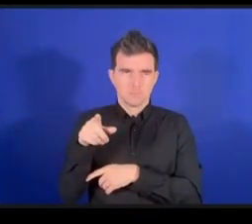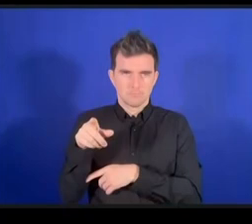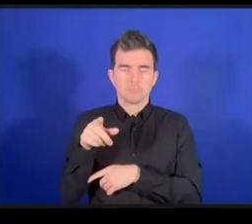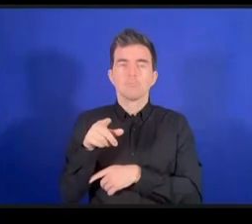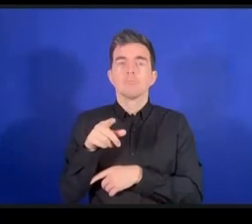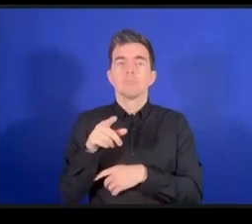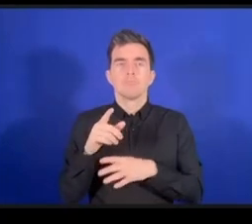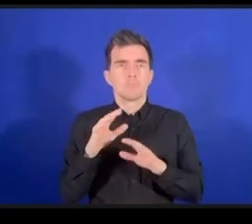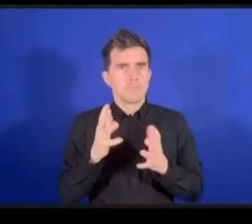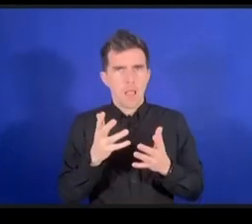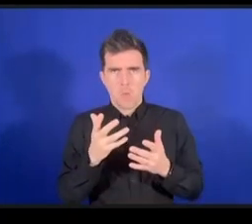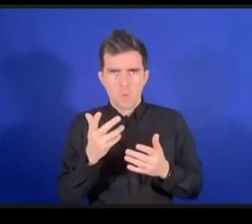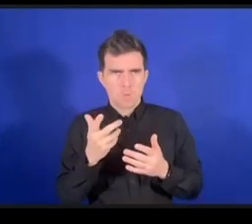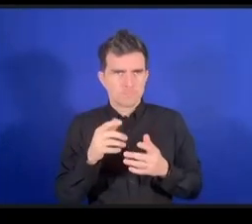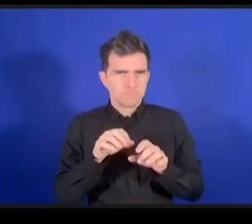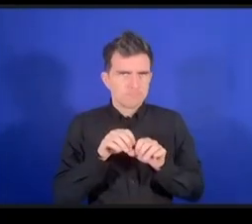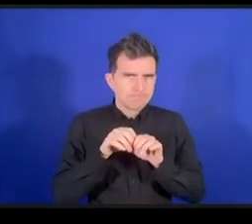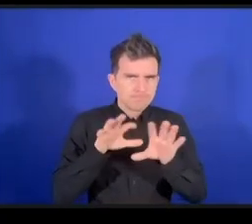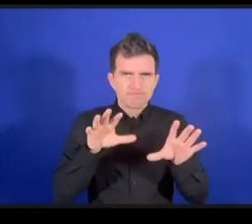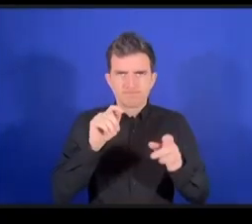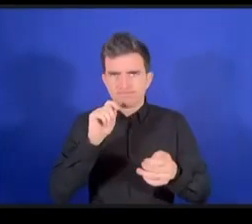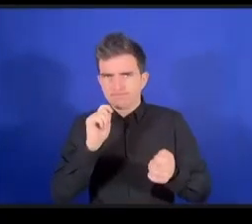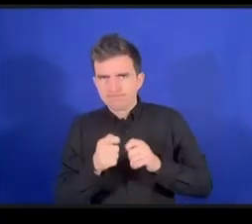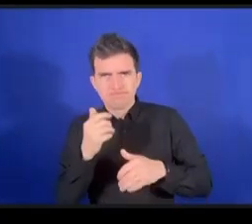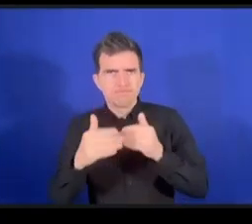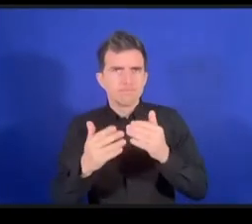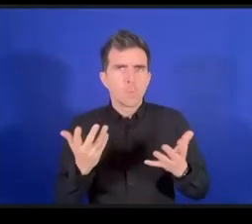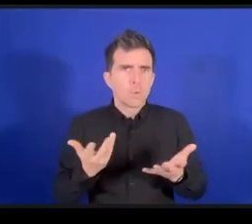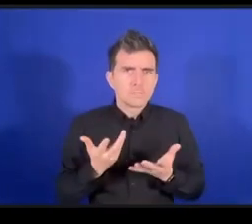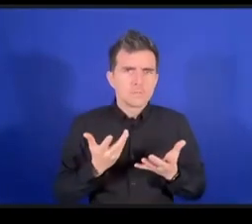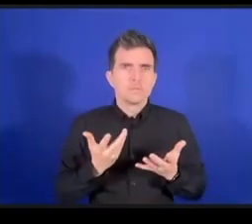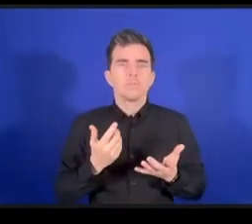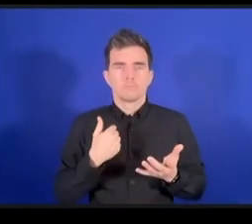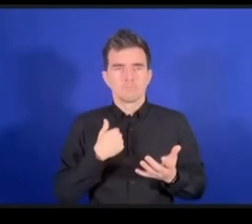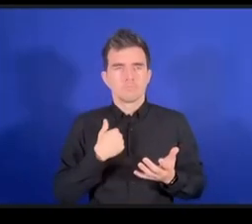examples or would like to give your assessment.